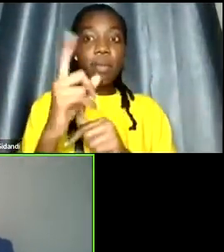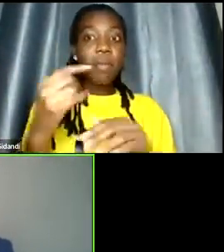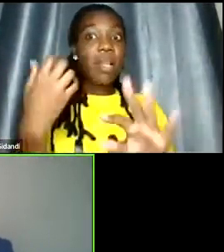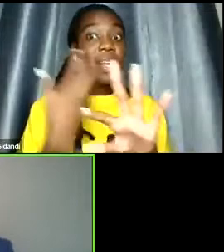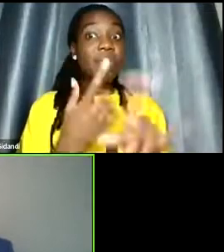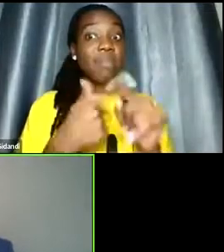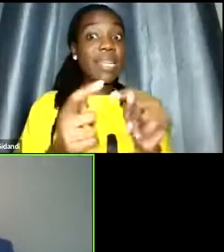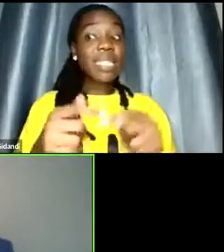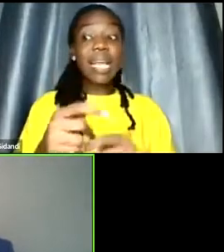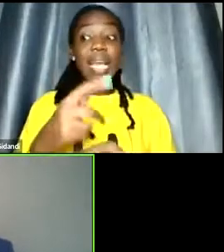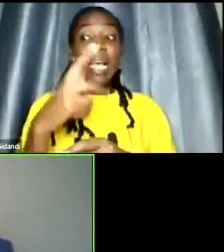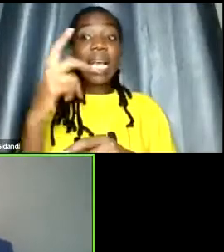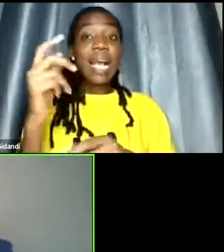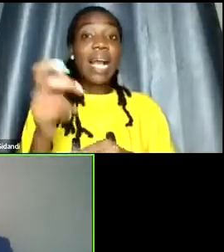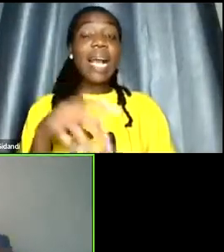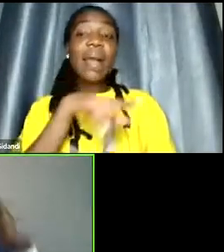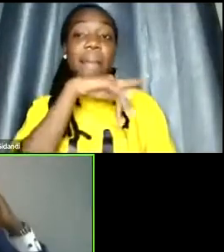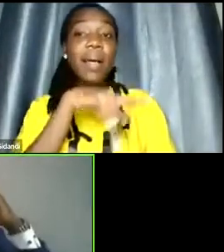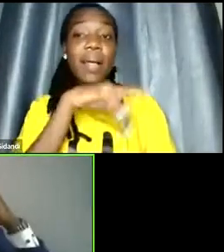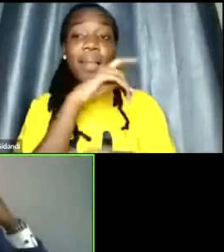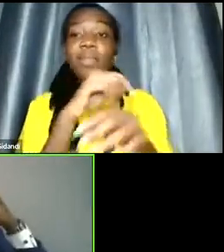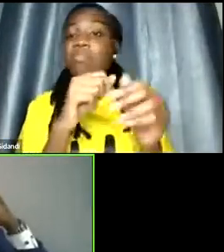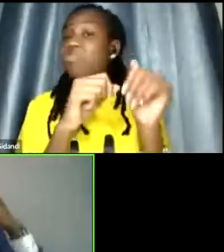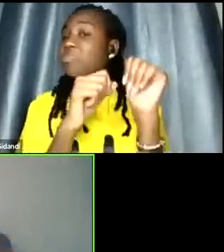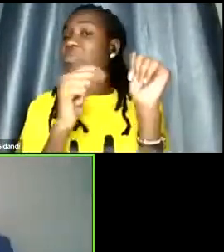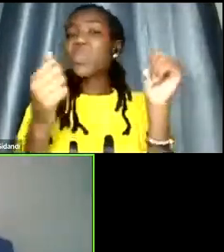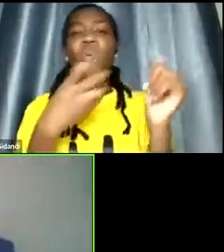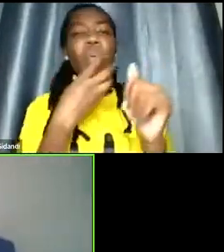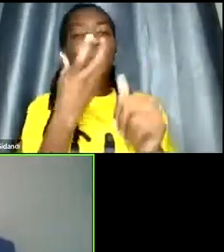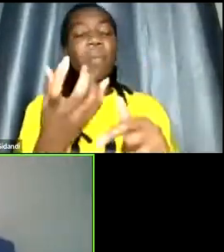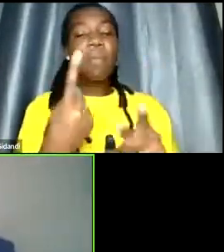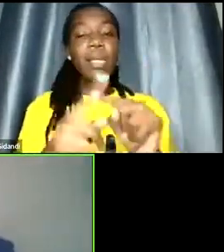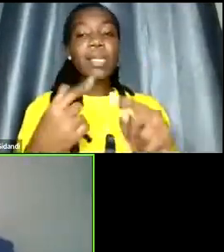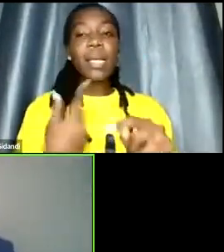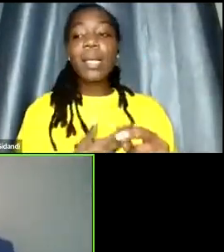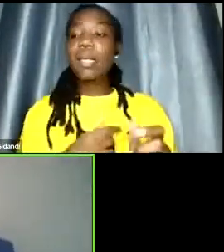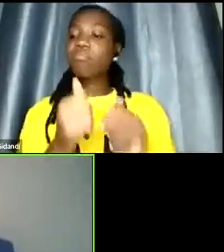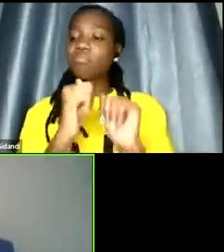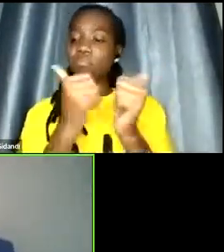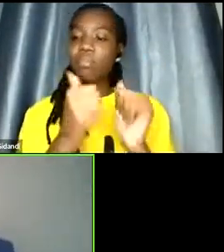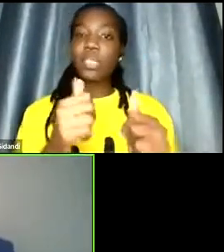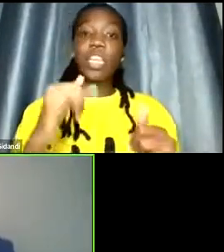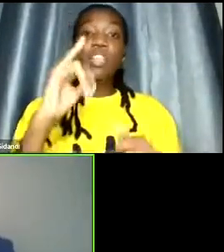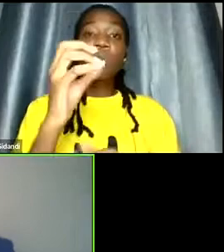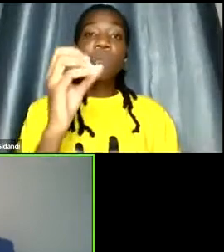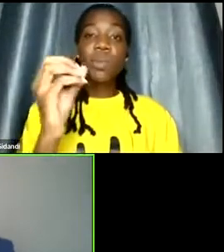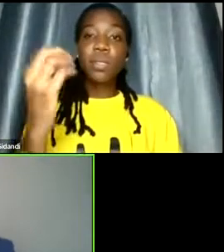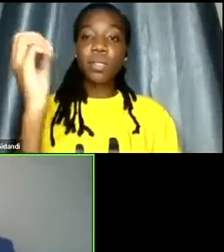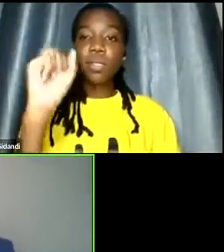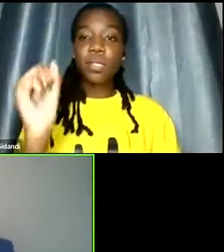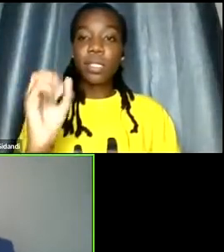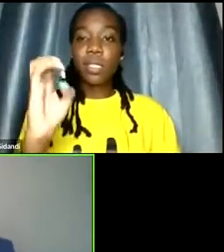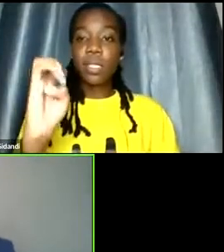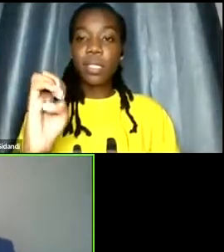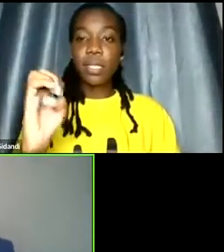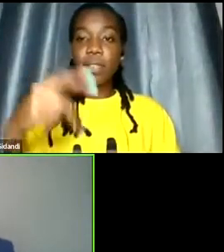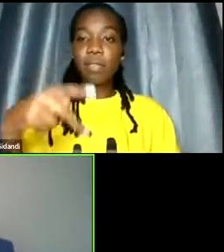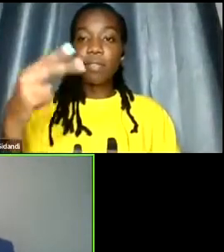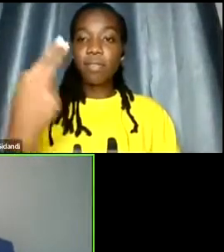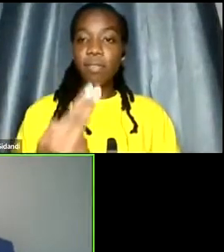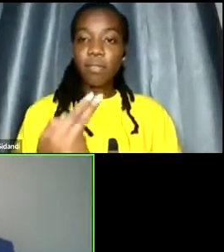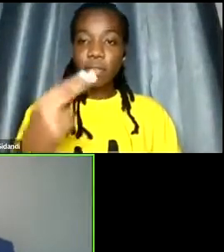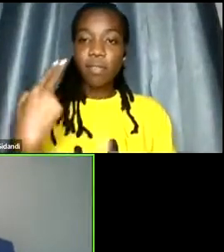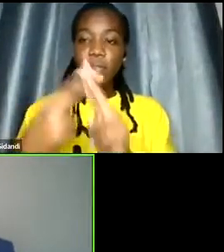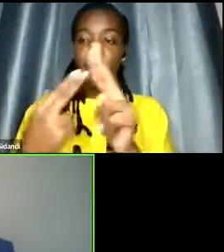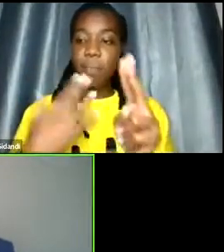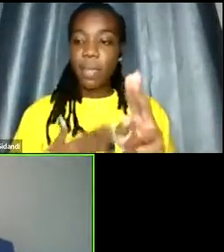warm, actually, so it's the exact opposite, but we're doing good. Joseph Ajal is my name. I'm an associate certified coach.